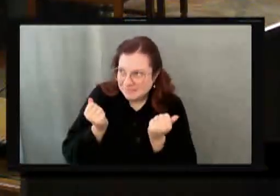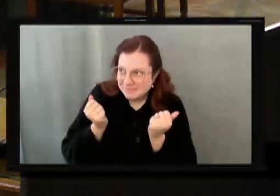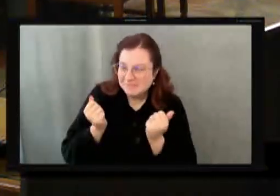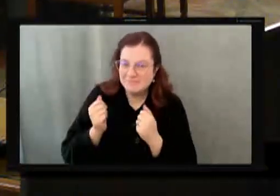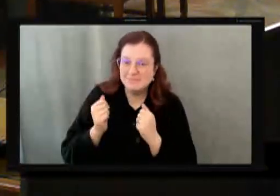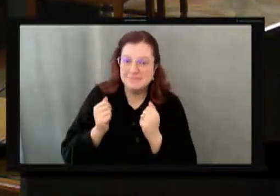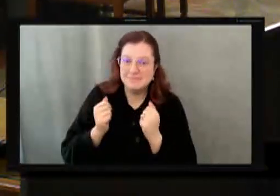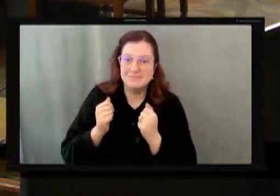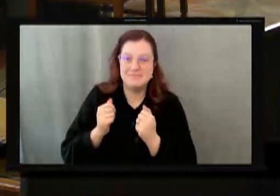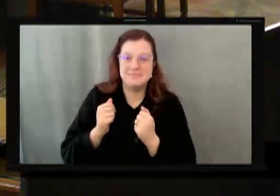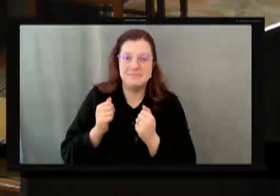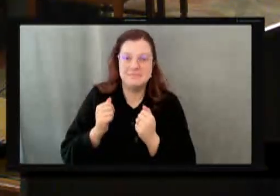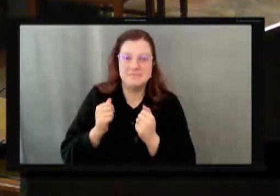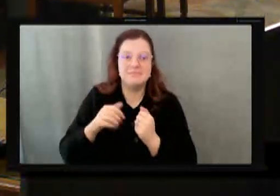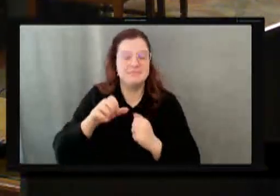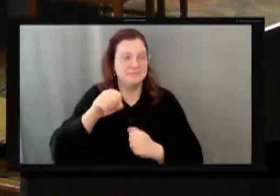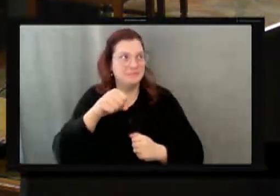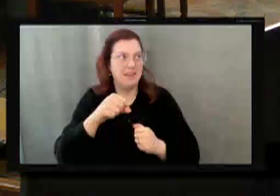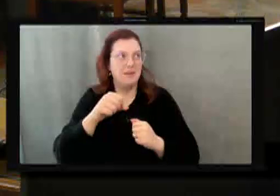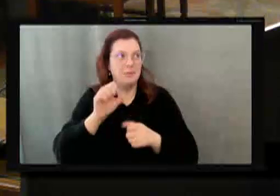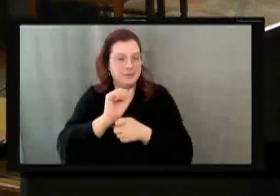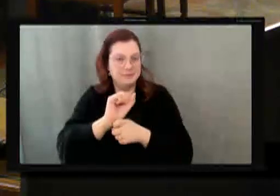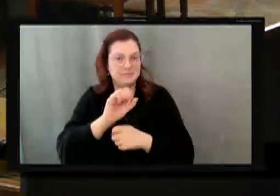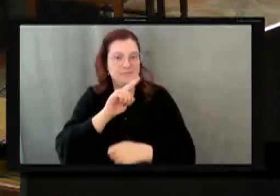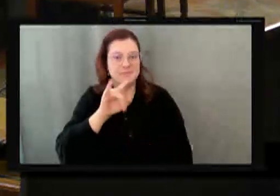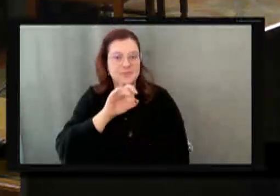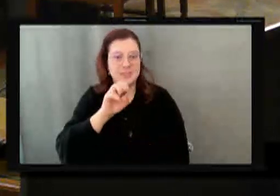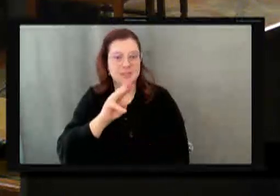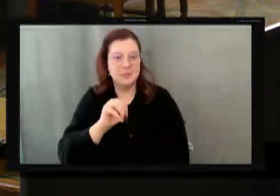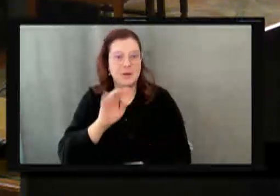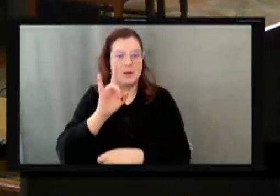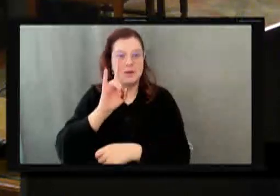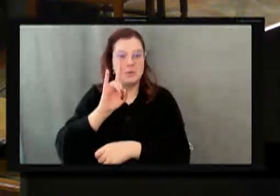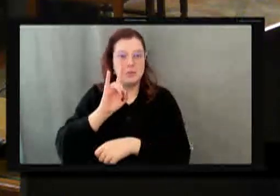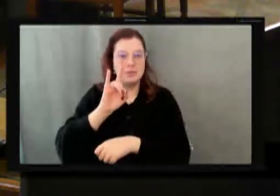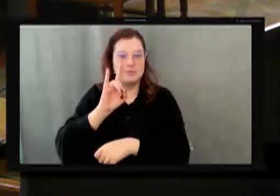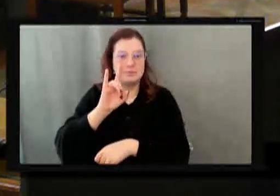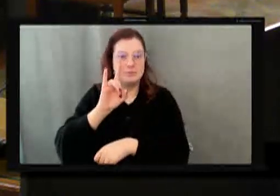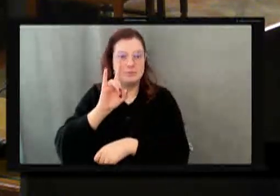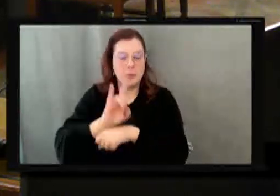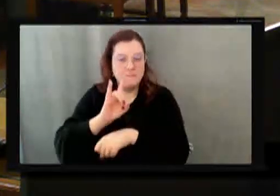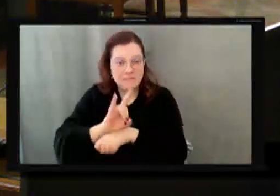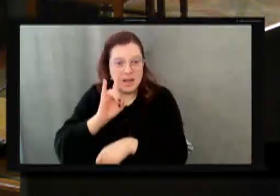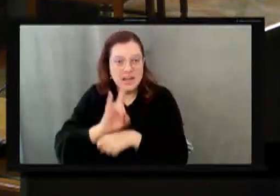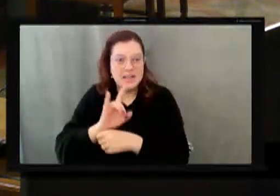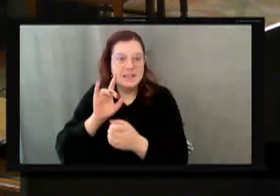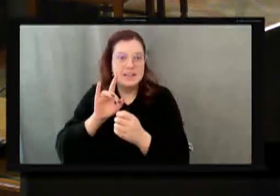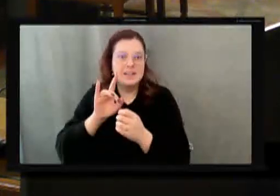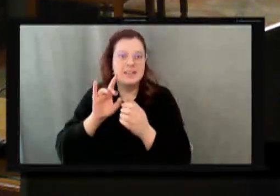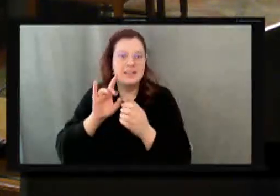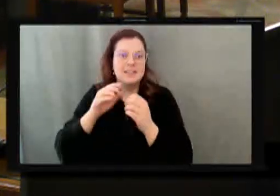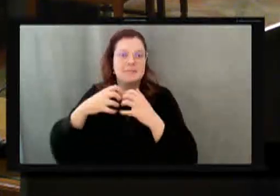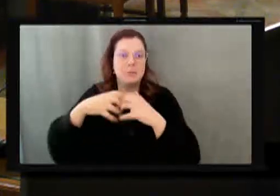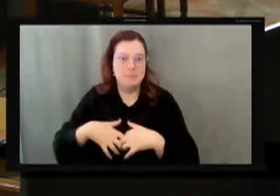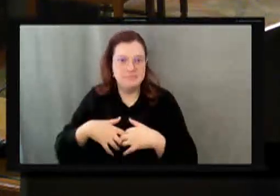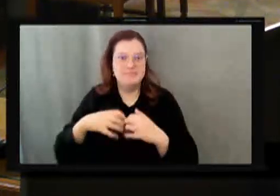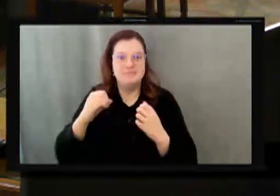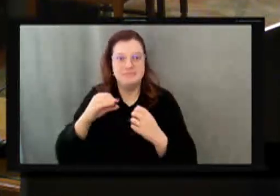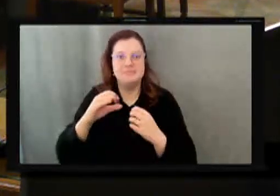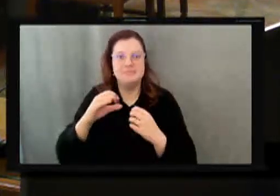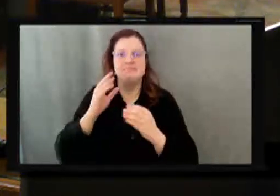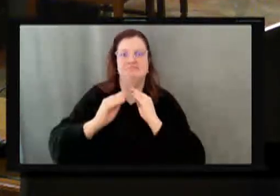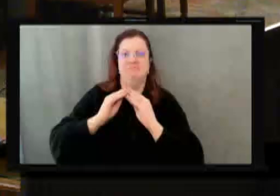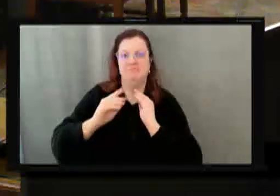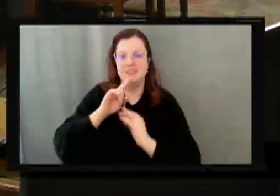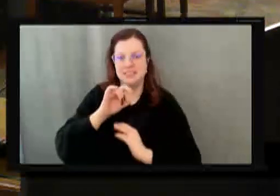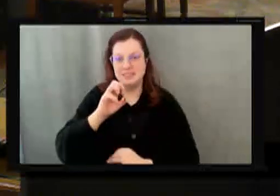our cable bureau's working on it. Zoom, our Wi-Fi was out for a minute, working to get Zoom and everything back up and running. Oh, thank you, Madam Chair. I didn't know what it was, but